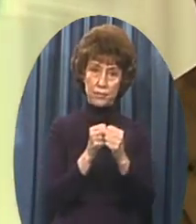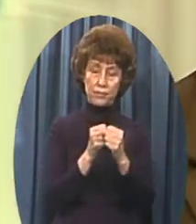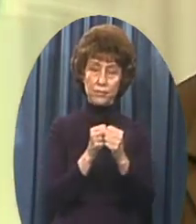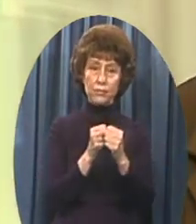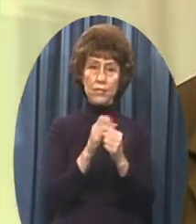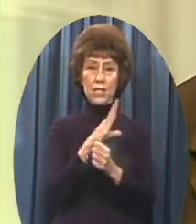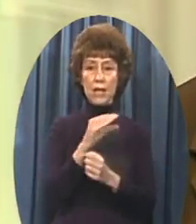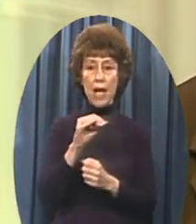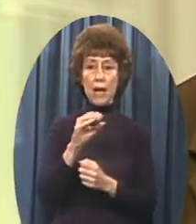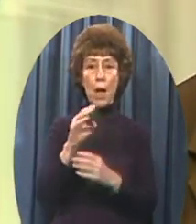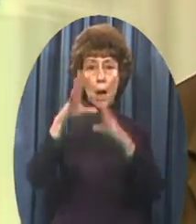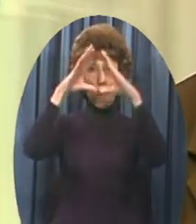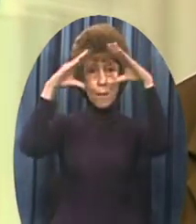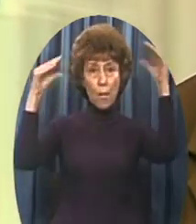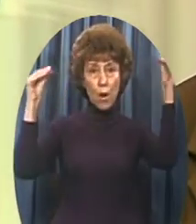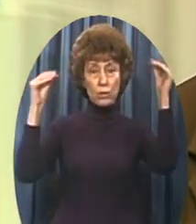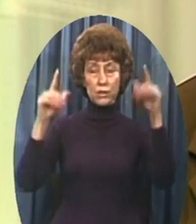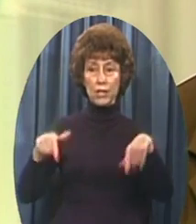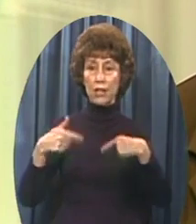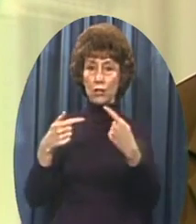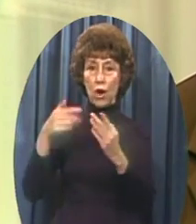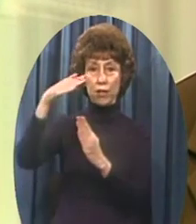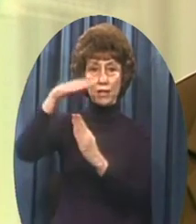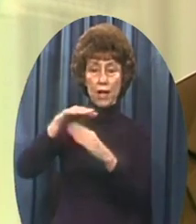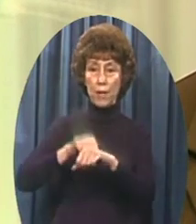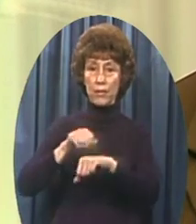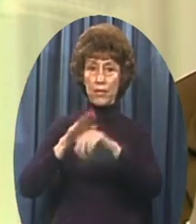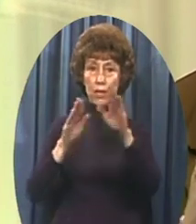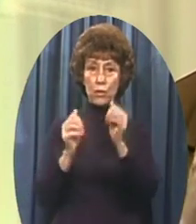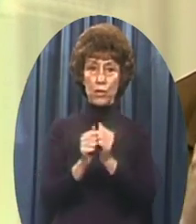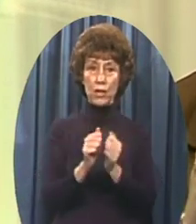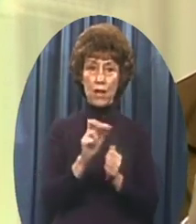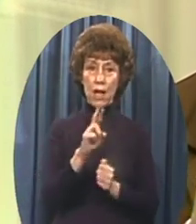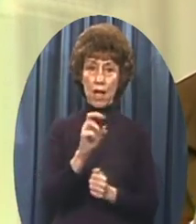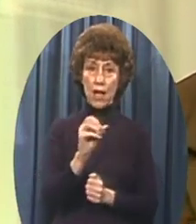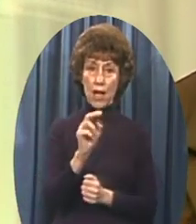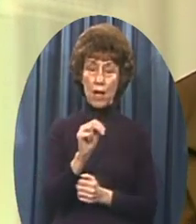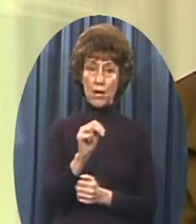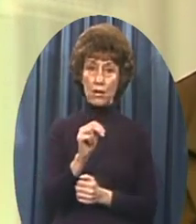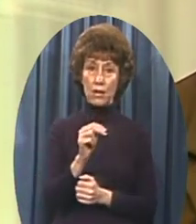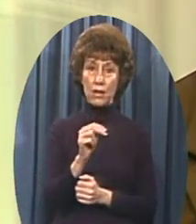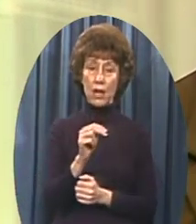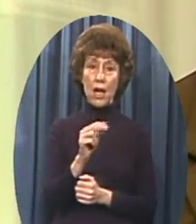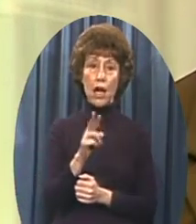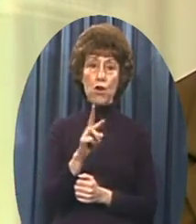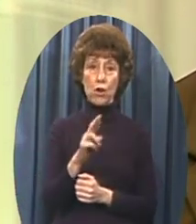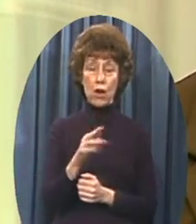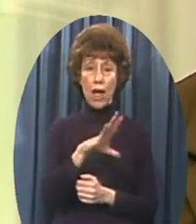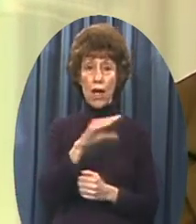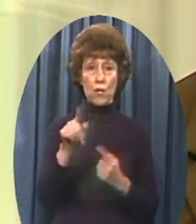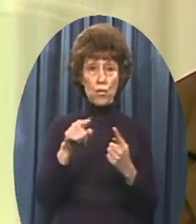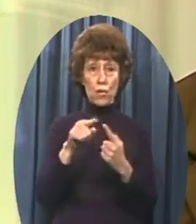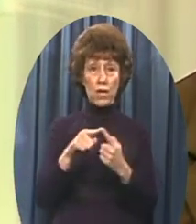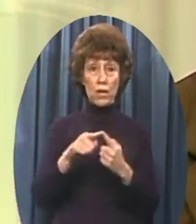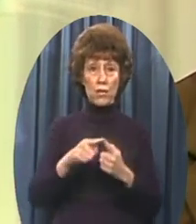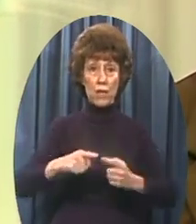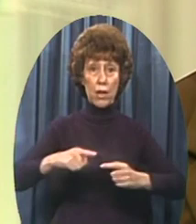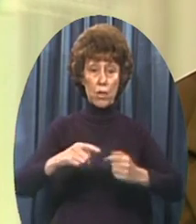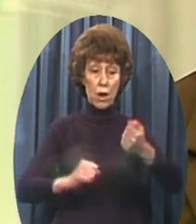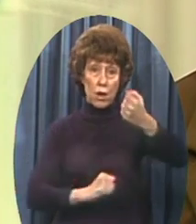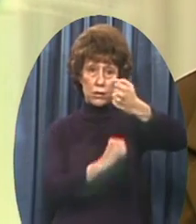top of the hill with Aaron and Hur, and when he'd hold up his hands, the forces of Israel would